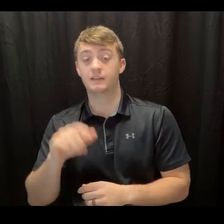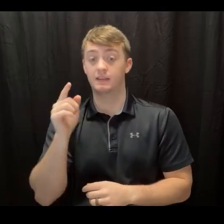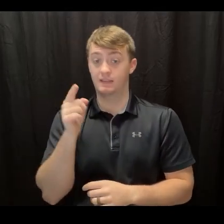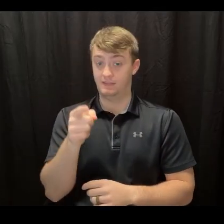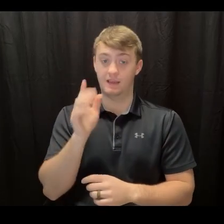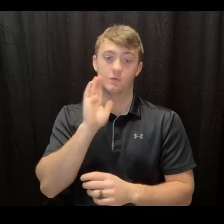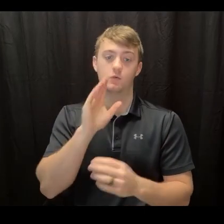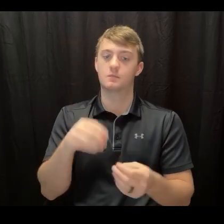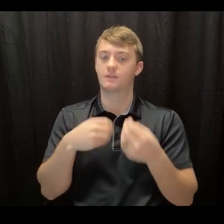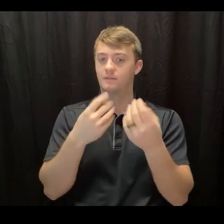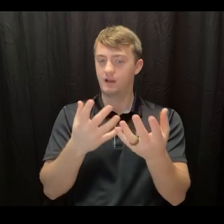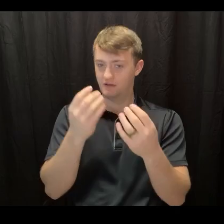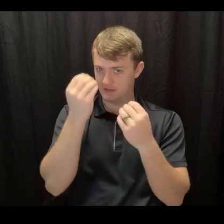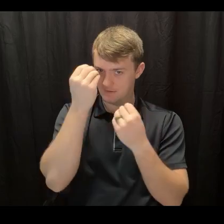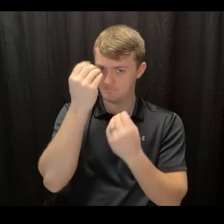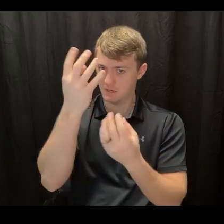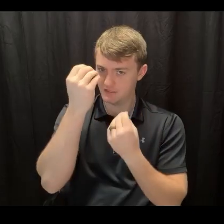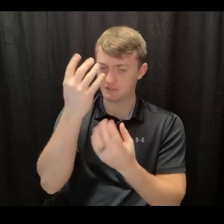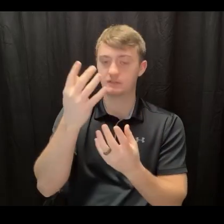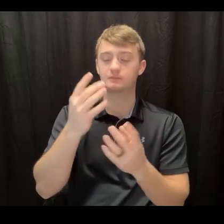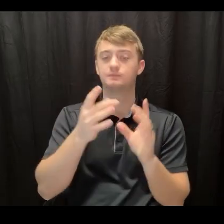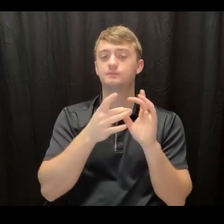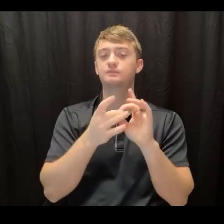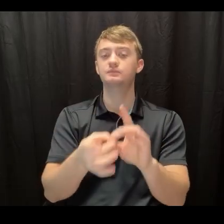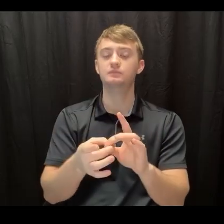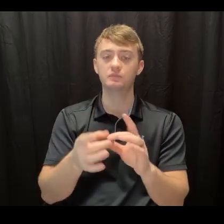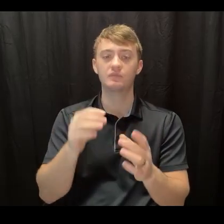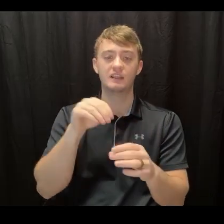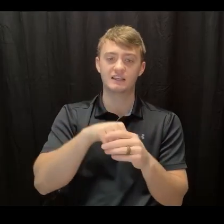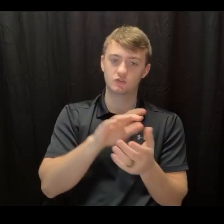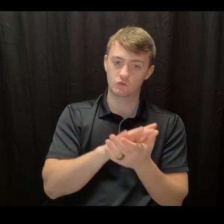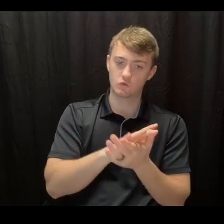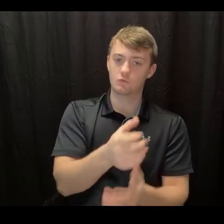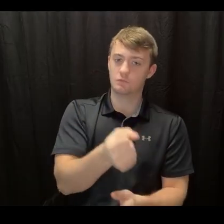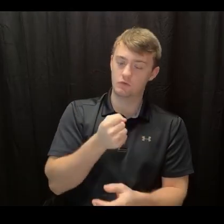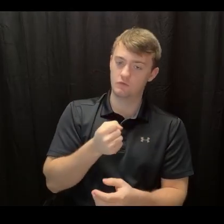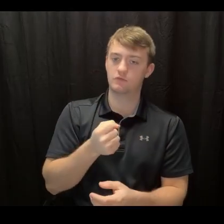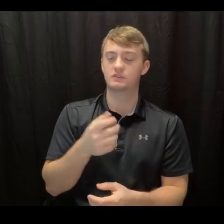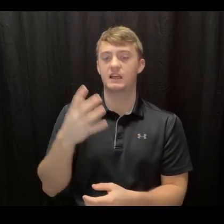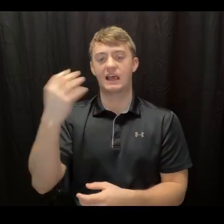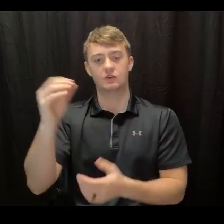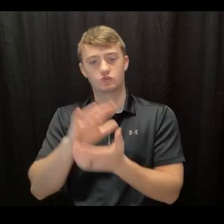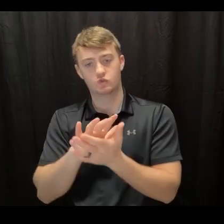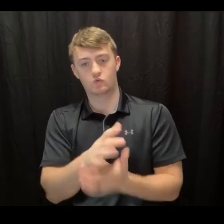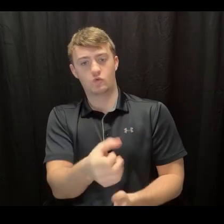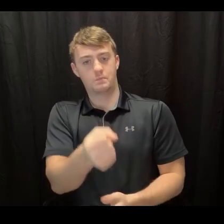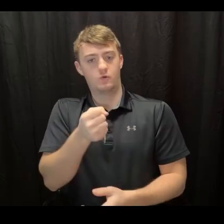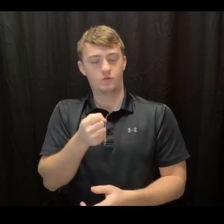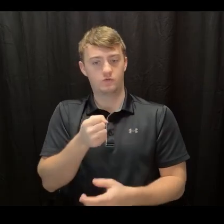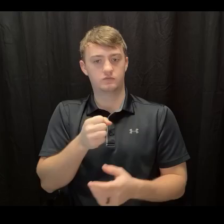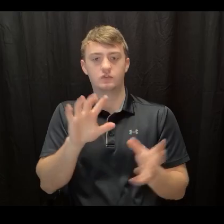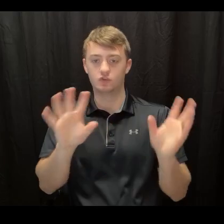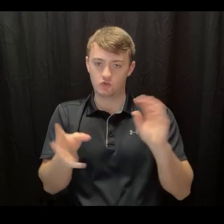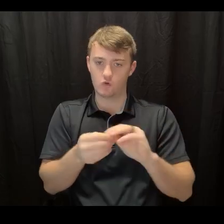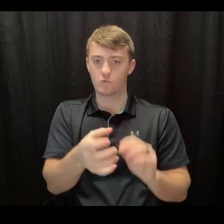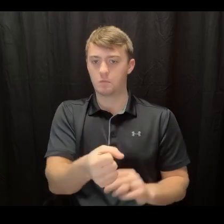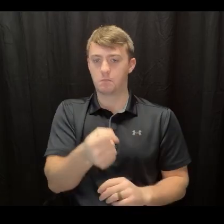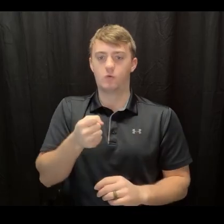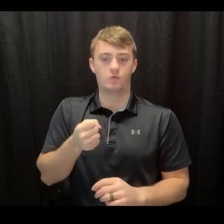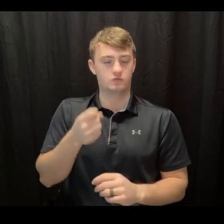So this will provide information about in-school removals and out-of-school removals and